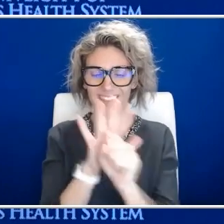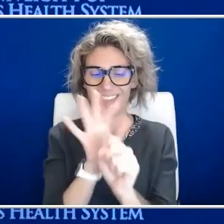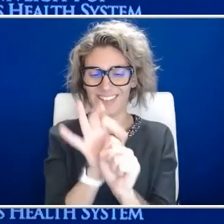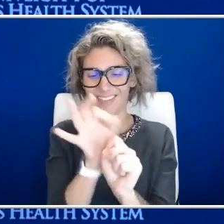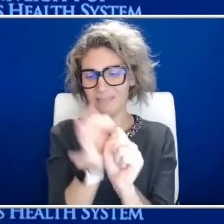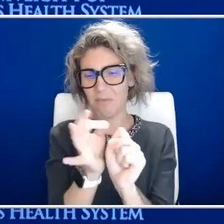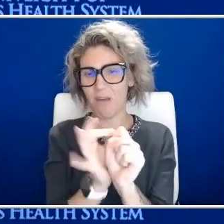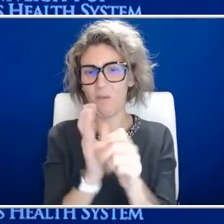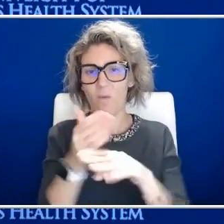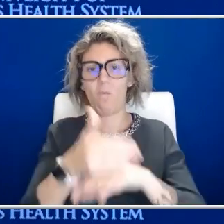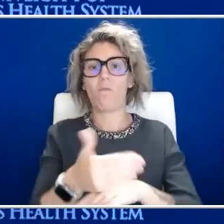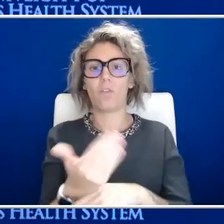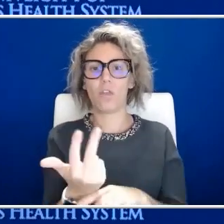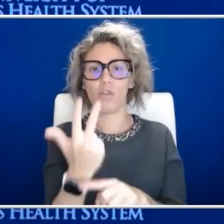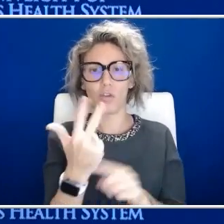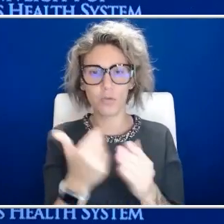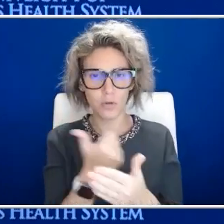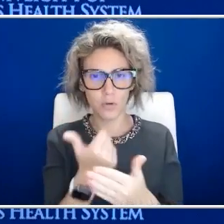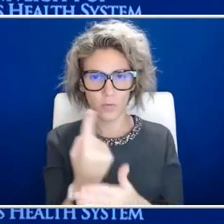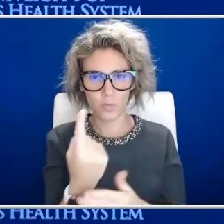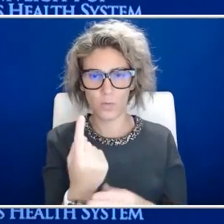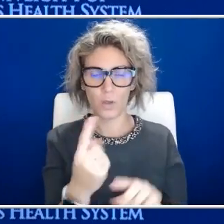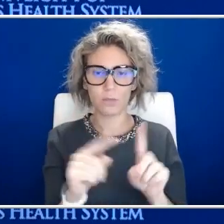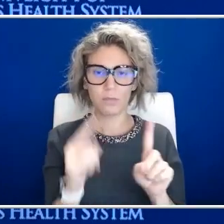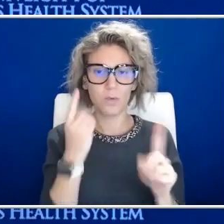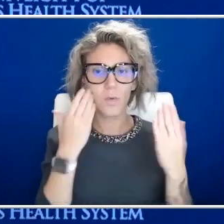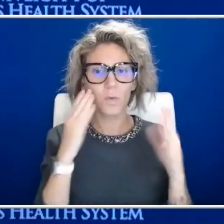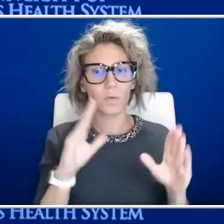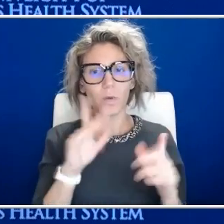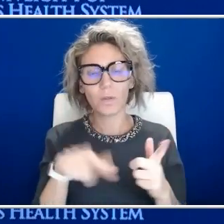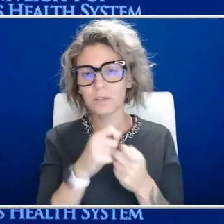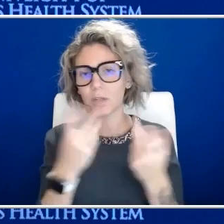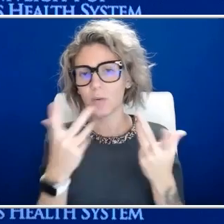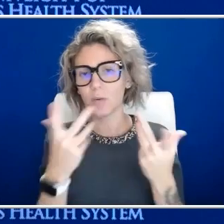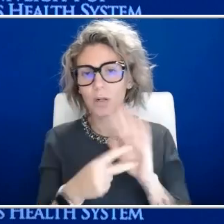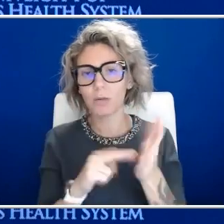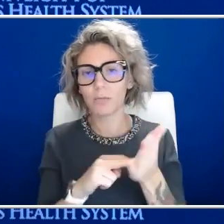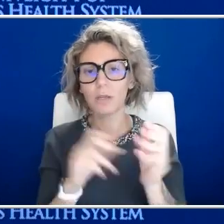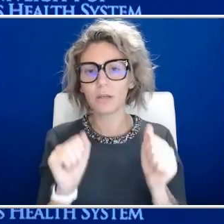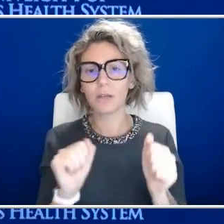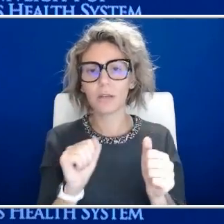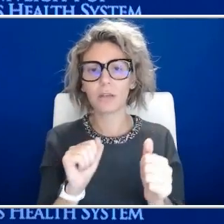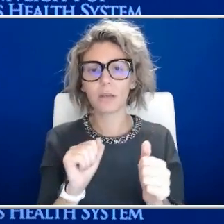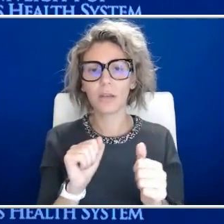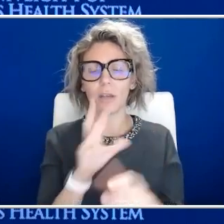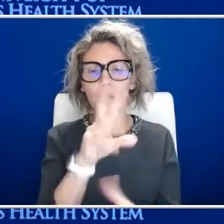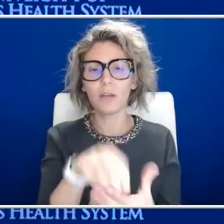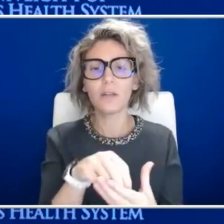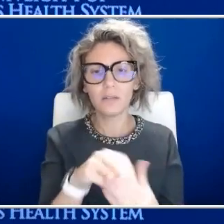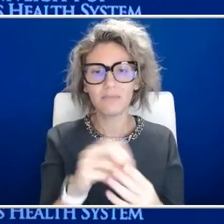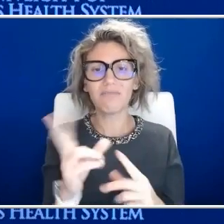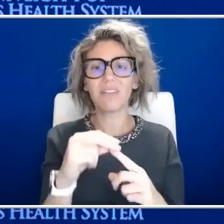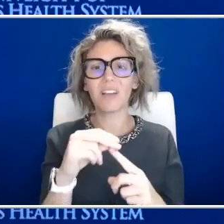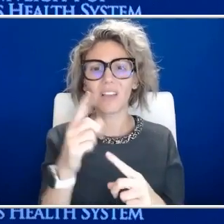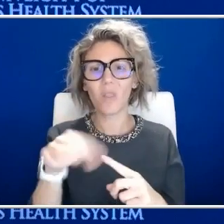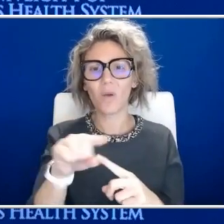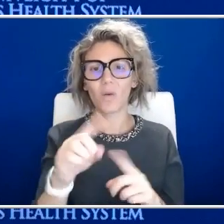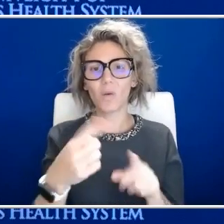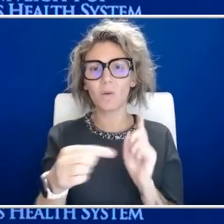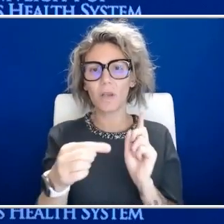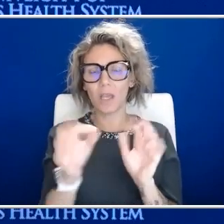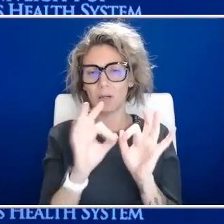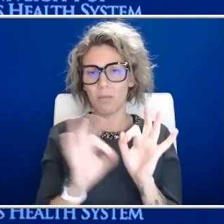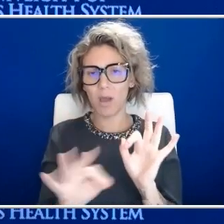But again, we don't know exactly what that means. Certainly we know that it can evade the antibodies, but we still have our T cells to help